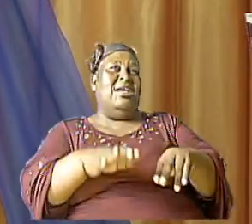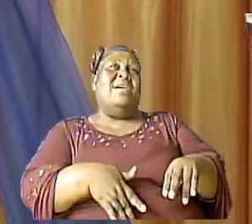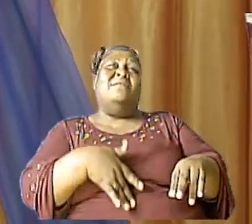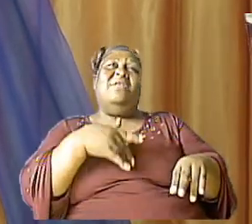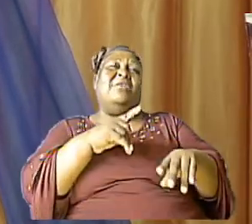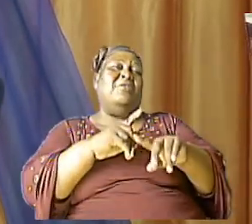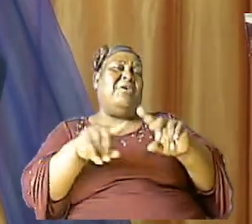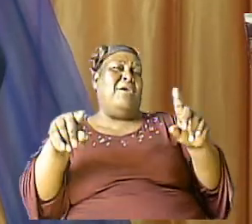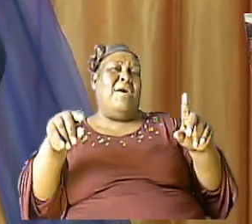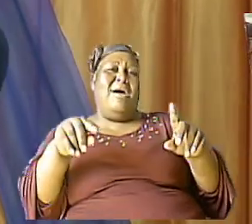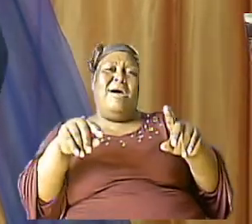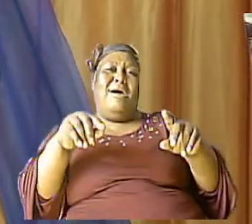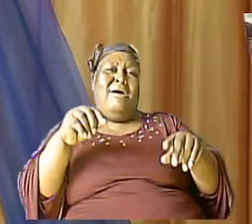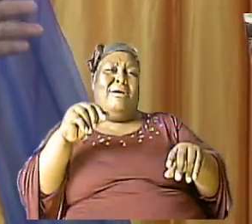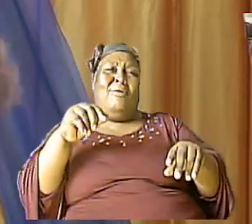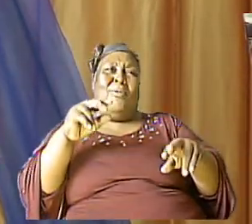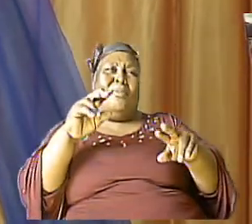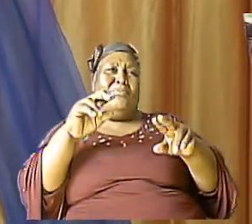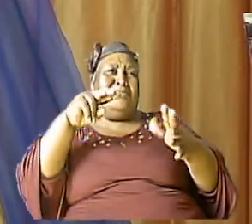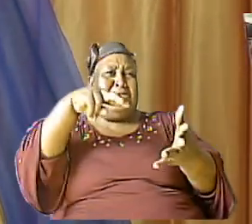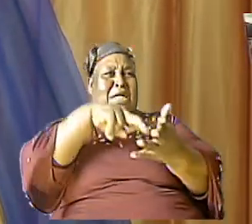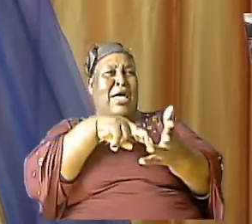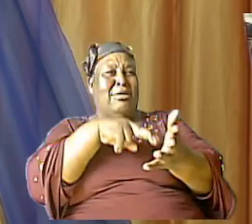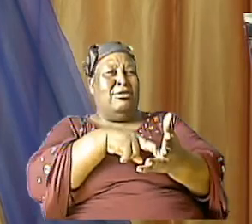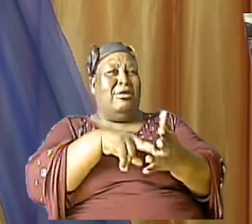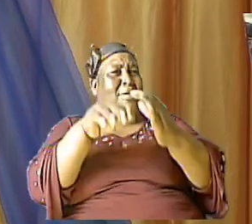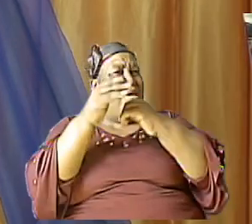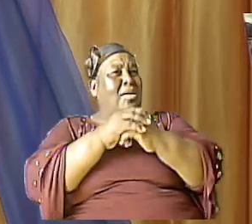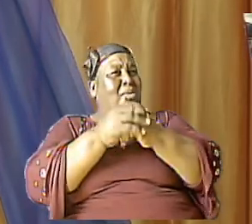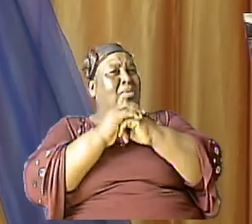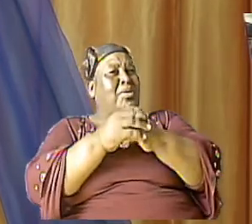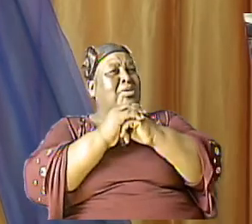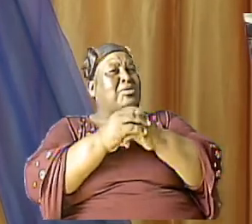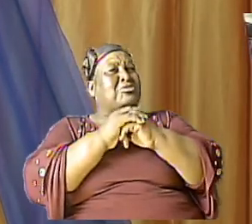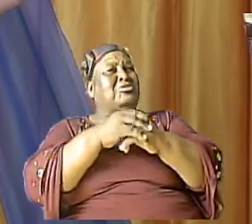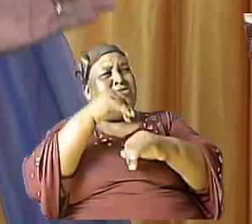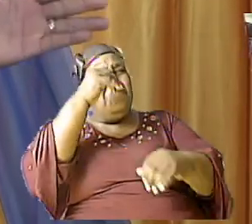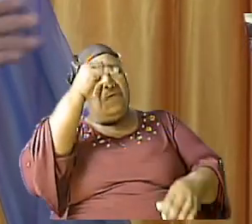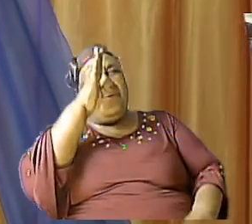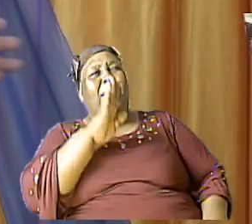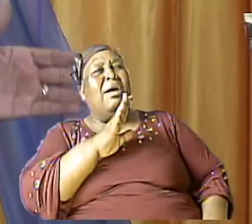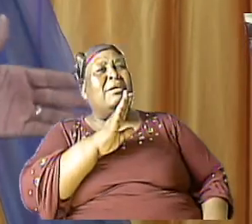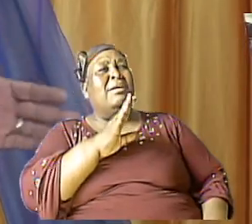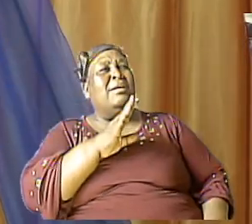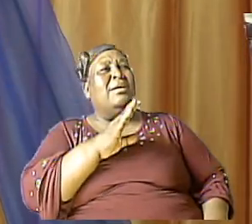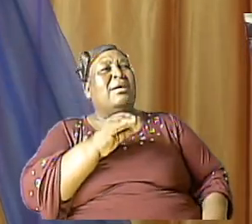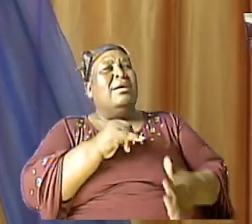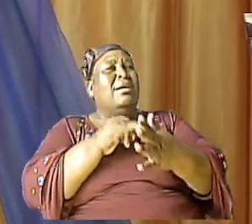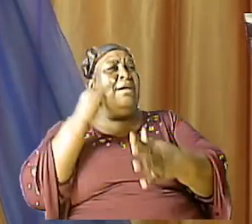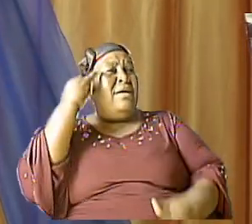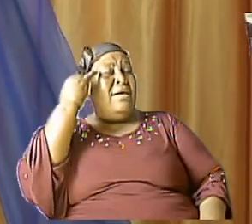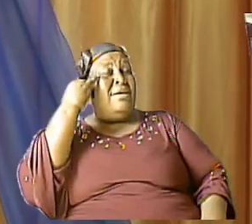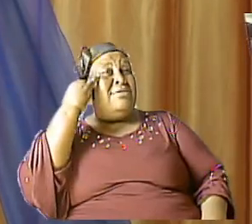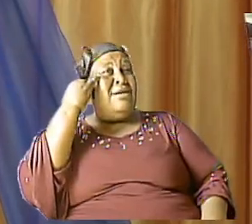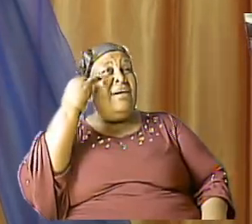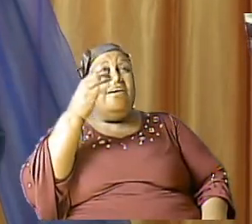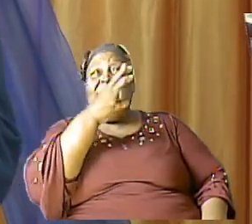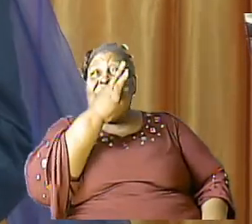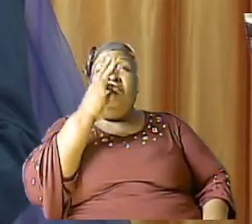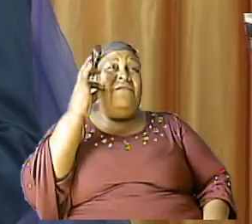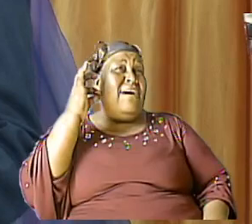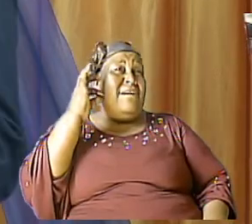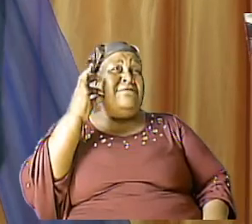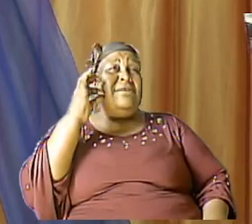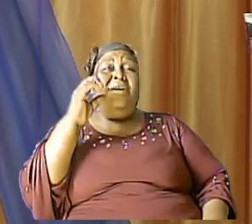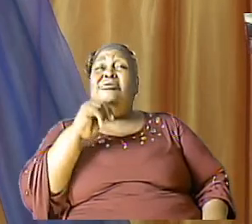go. Sometimes it's better you just stand up and, where is Sister Knight? Well, whether she's fasting or she's not fasting, you know, she always stand up.